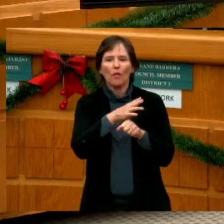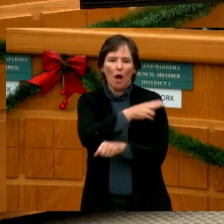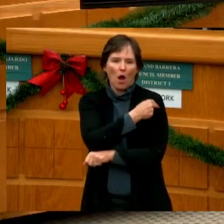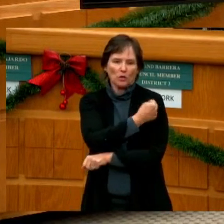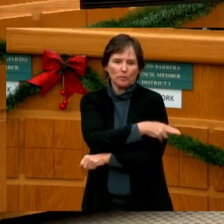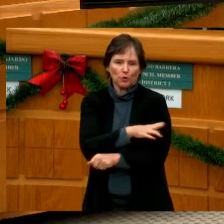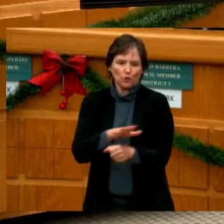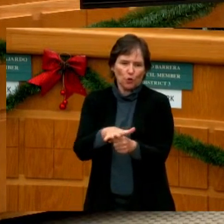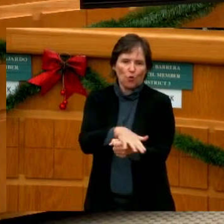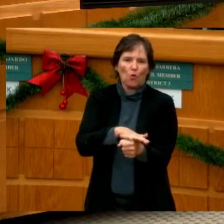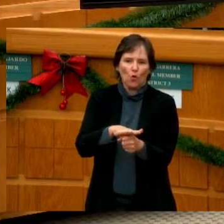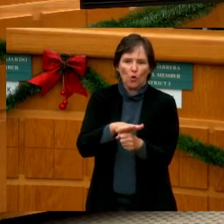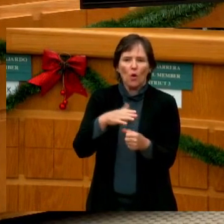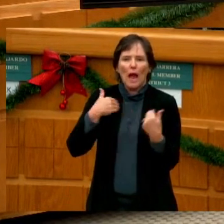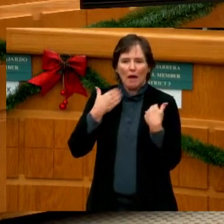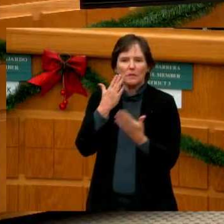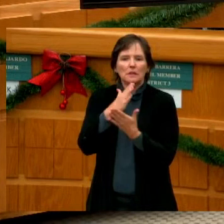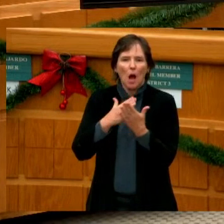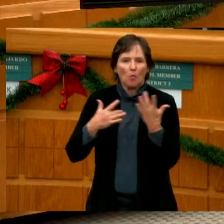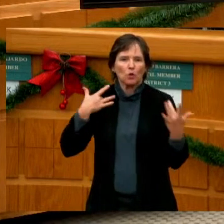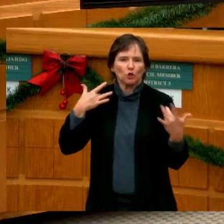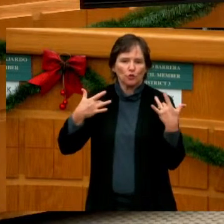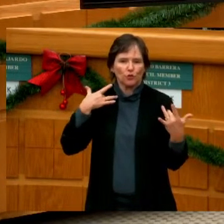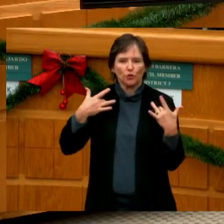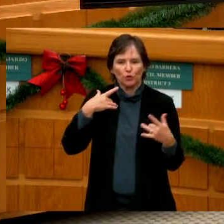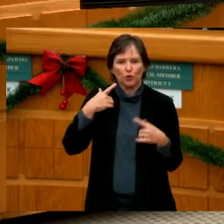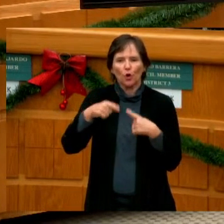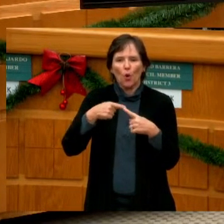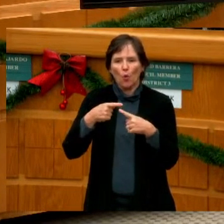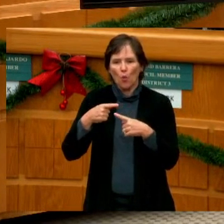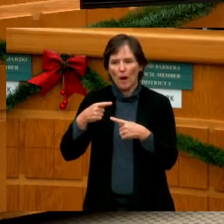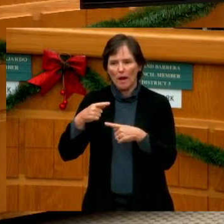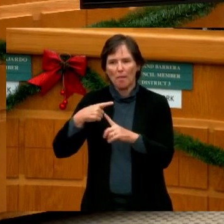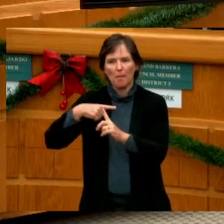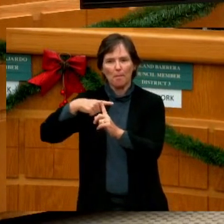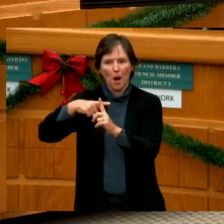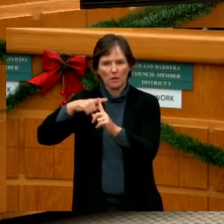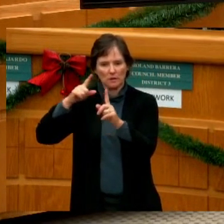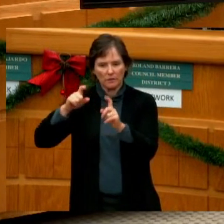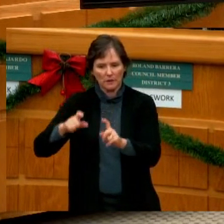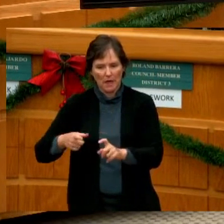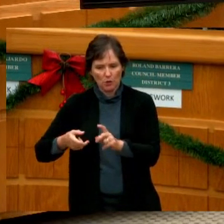capacity concerns with our numbers increasing this second wave.